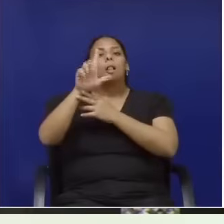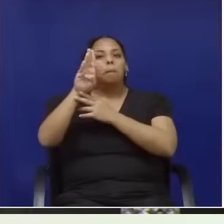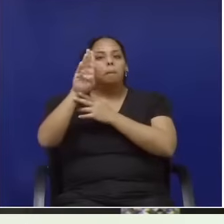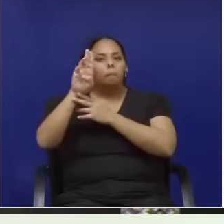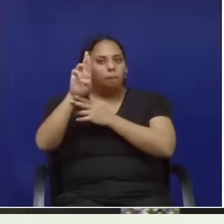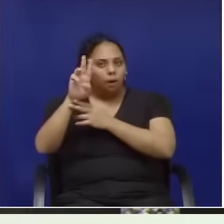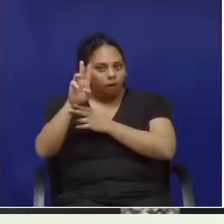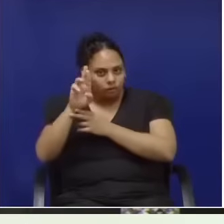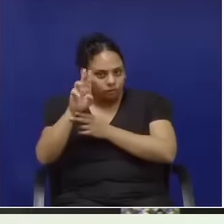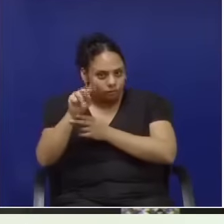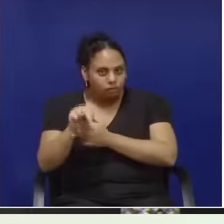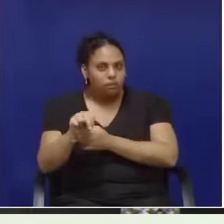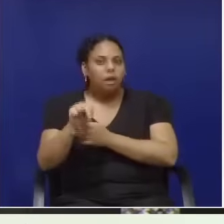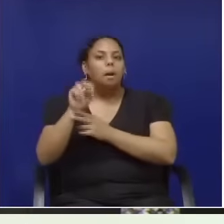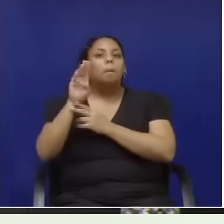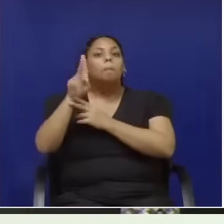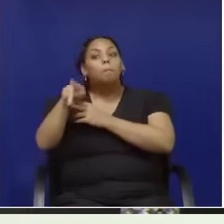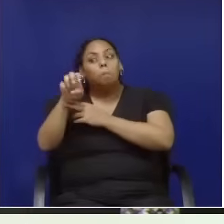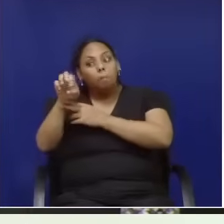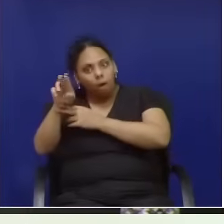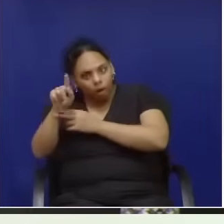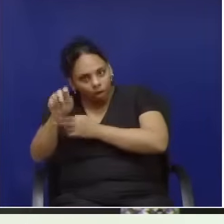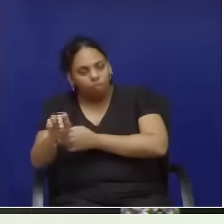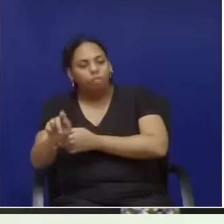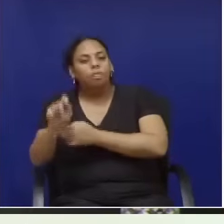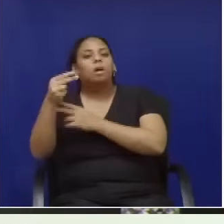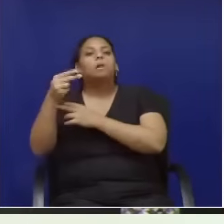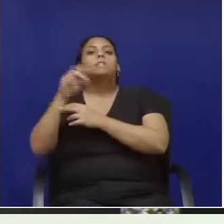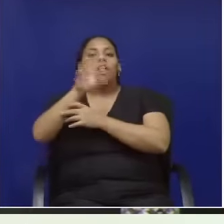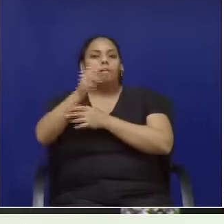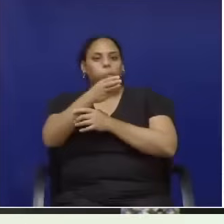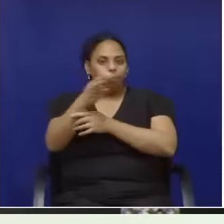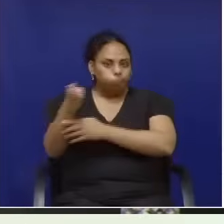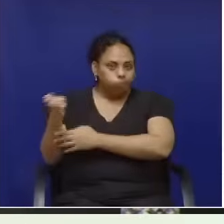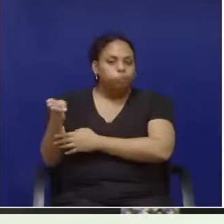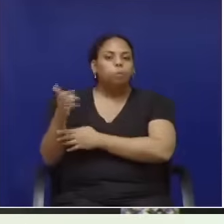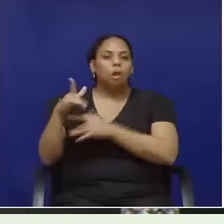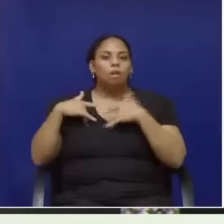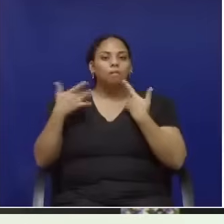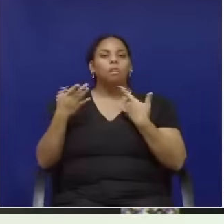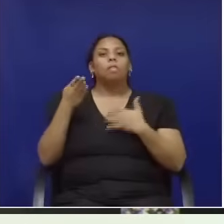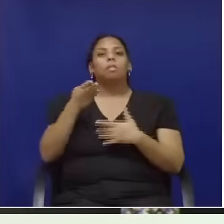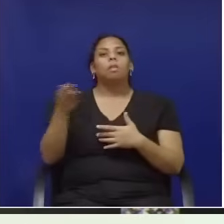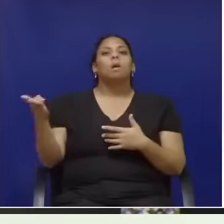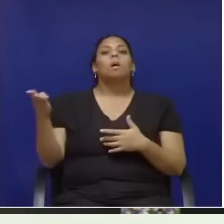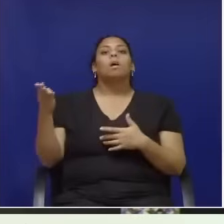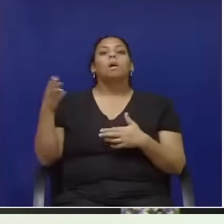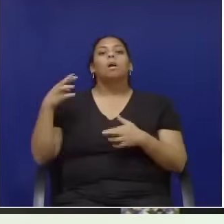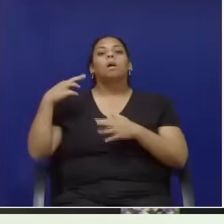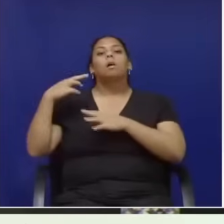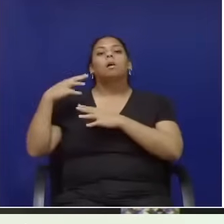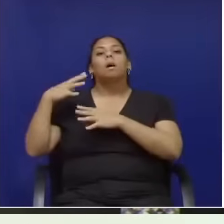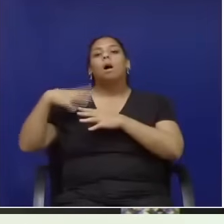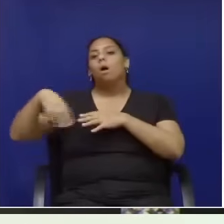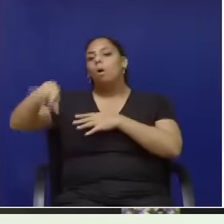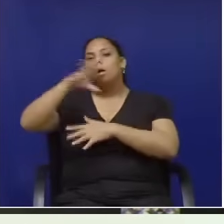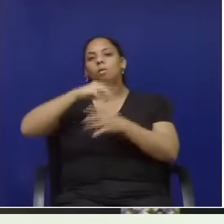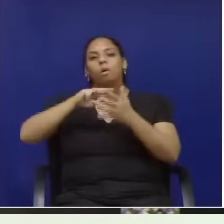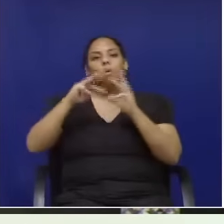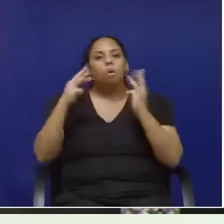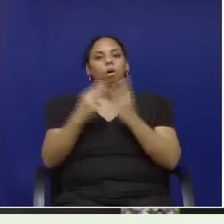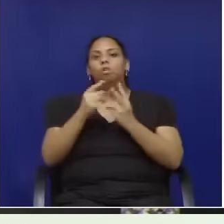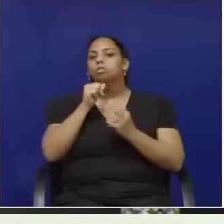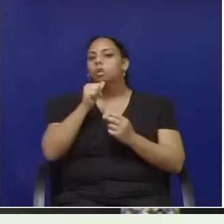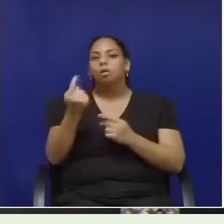and registration services for South Africans abroad. Indeed, similar initiatives are being rolled out around the world, not